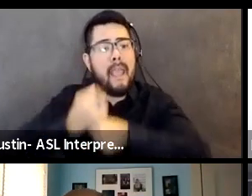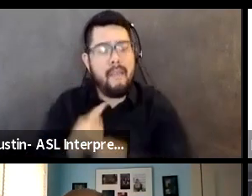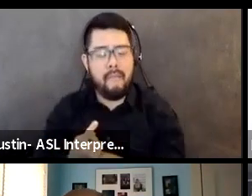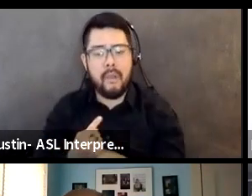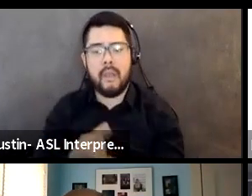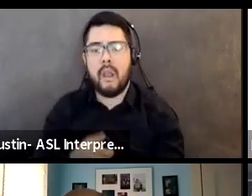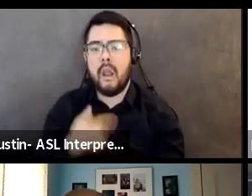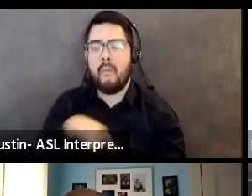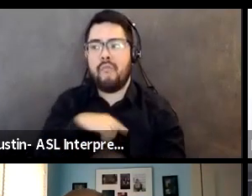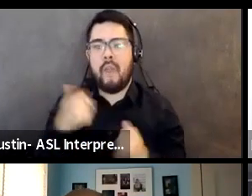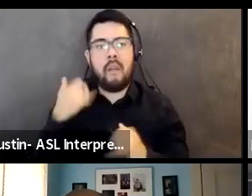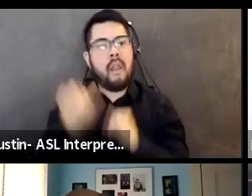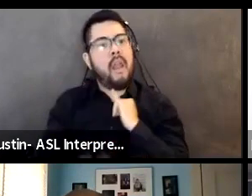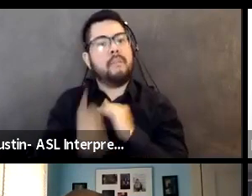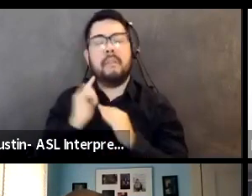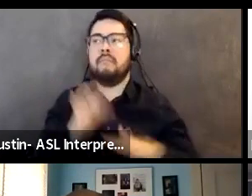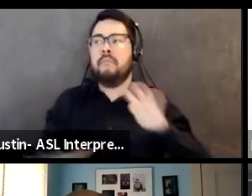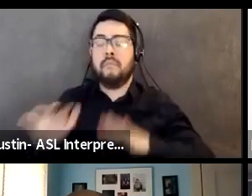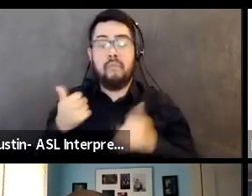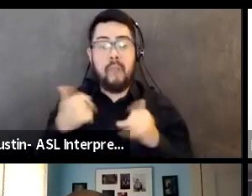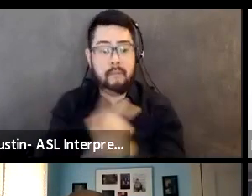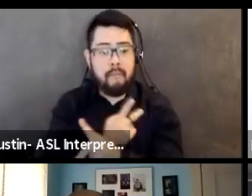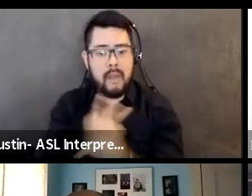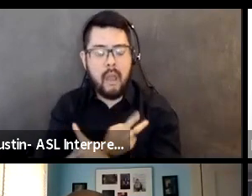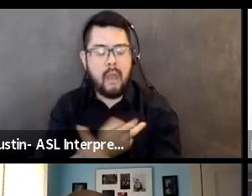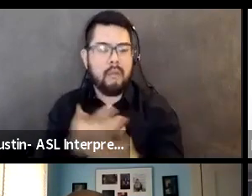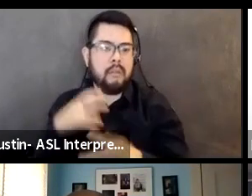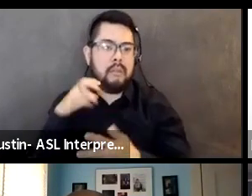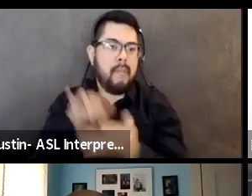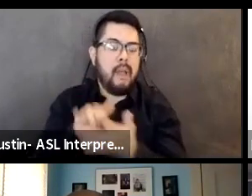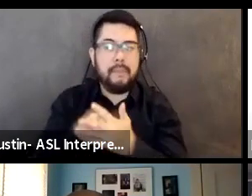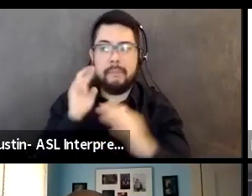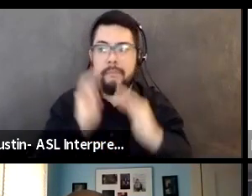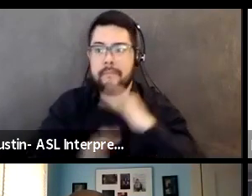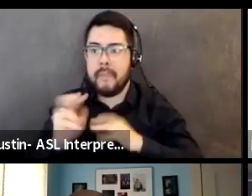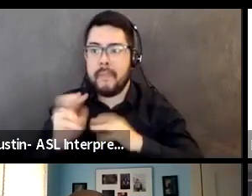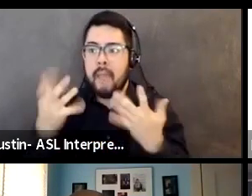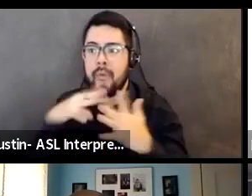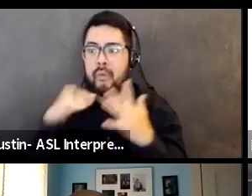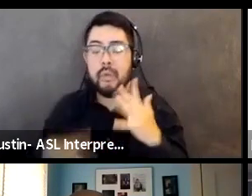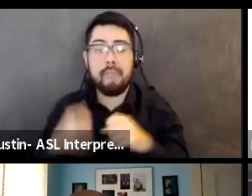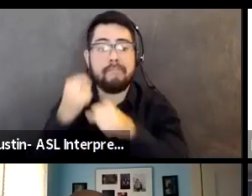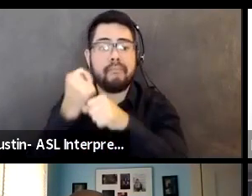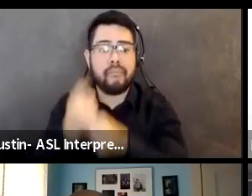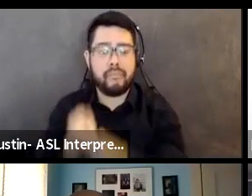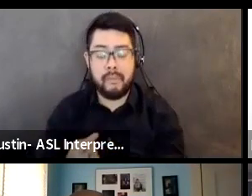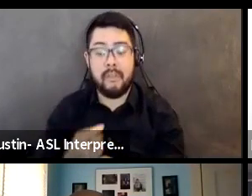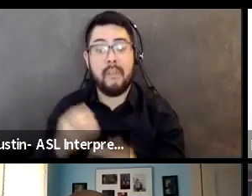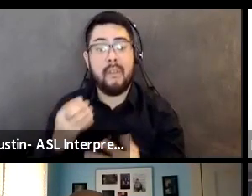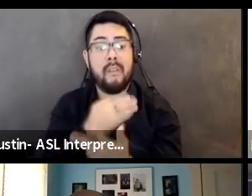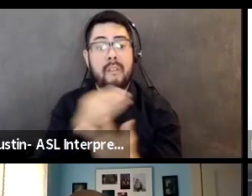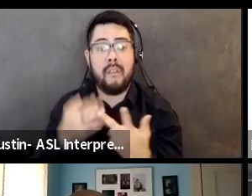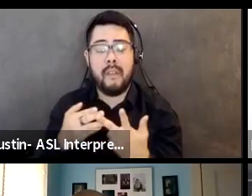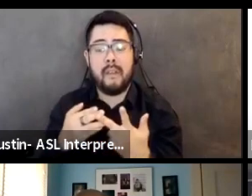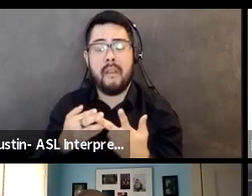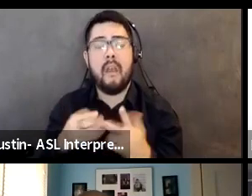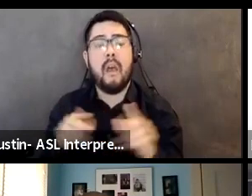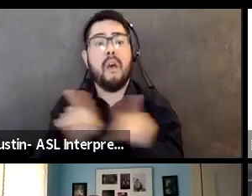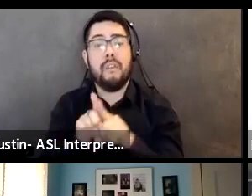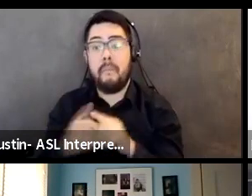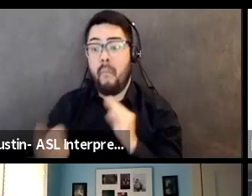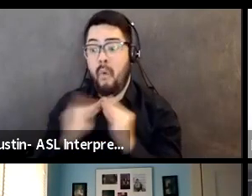through last minute planning and staffing unable to predict the amount of incoming students lastly an expansion would mean additional money for the